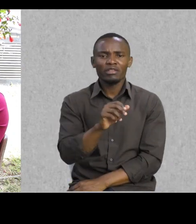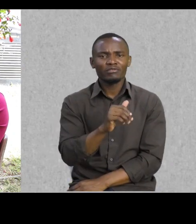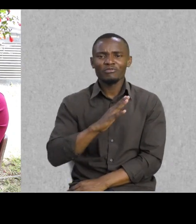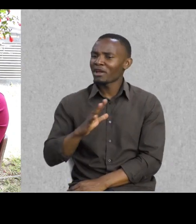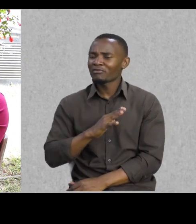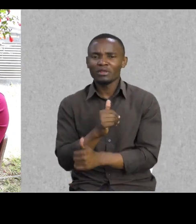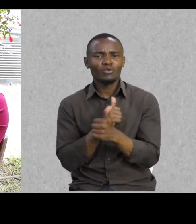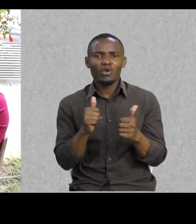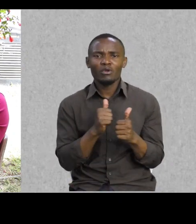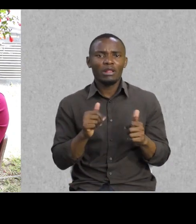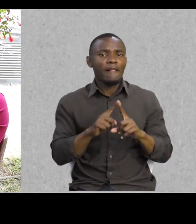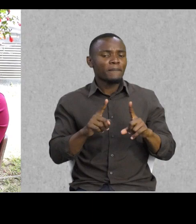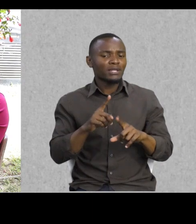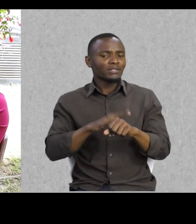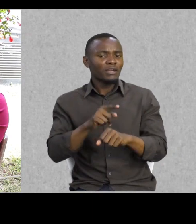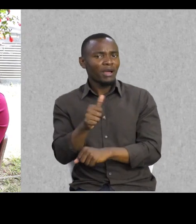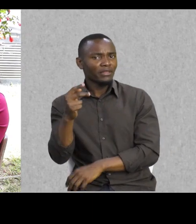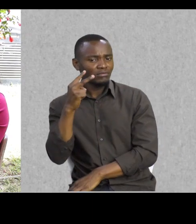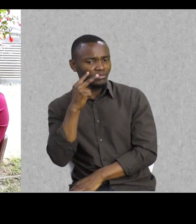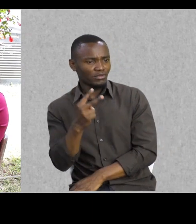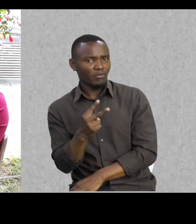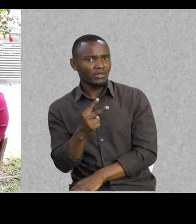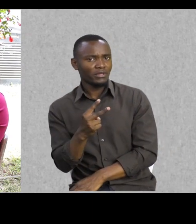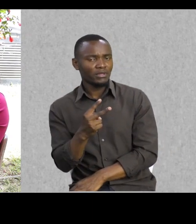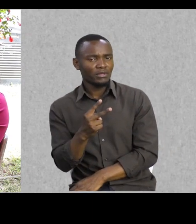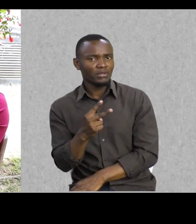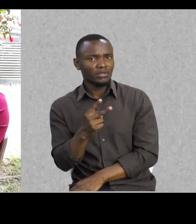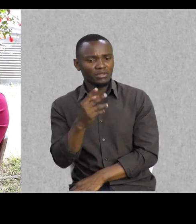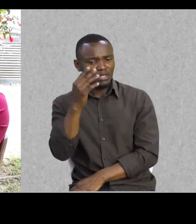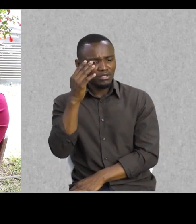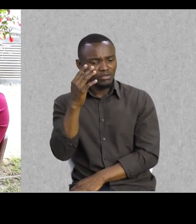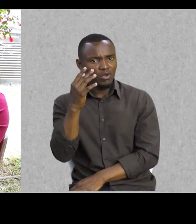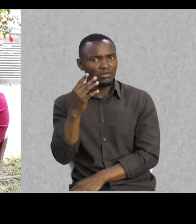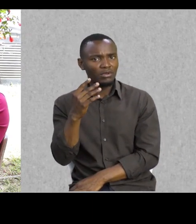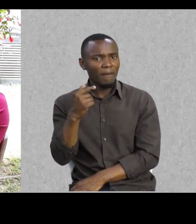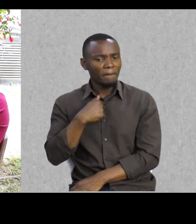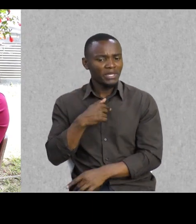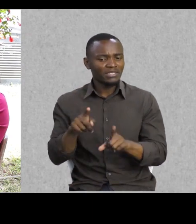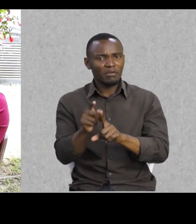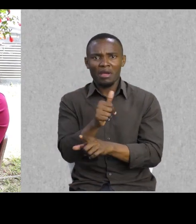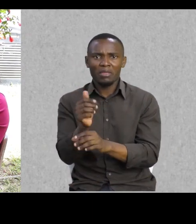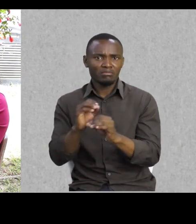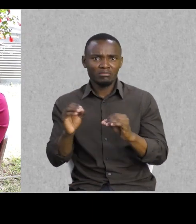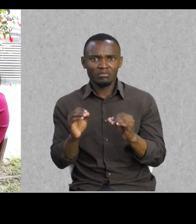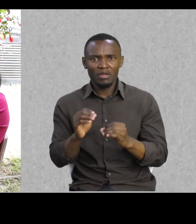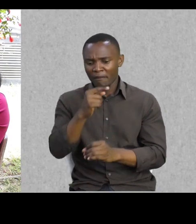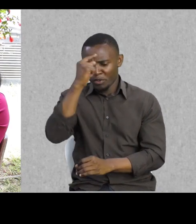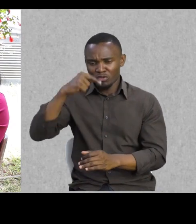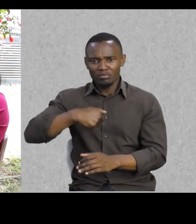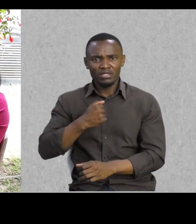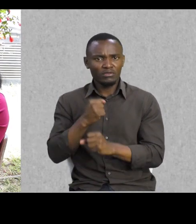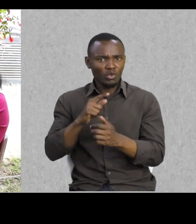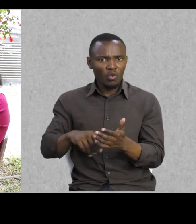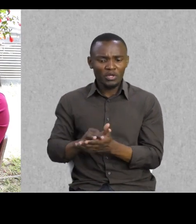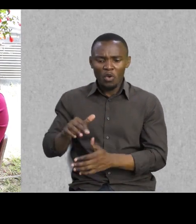when they see me, they saw that there's maybe I'm not walking like the other, because I was deeply limping.